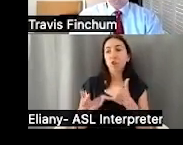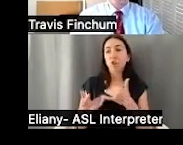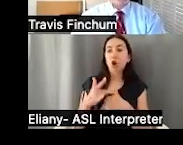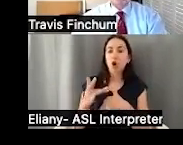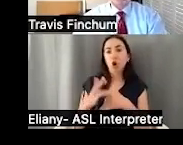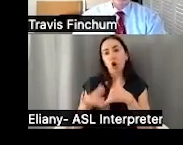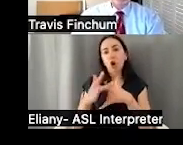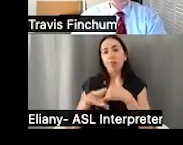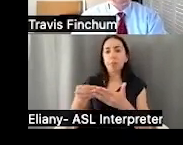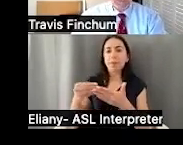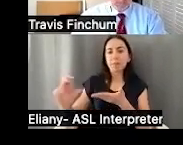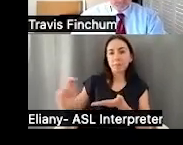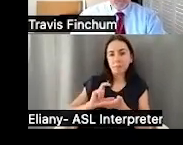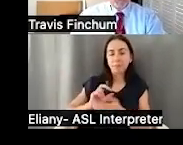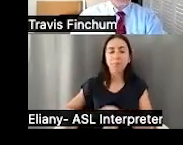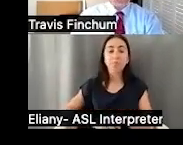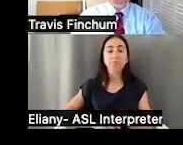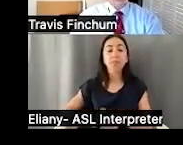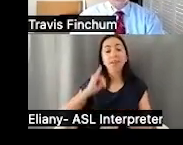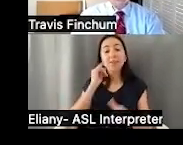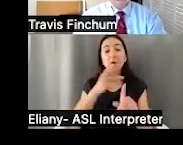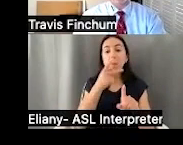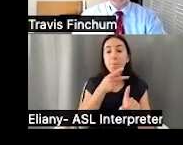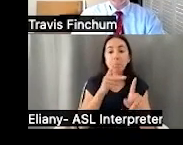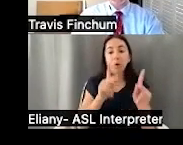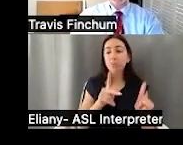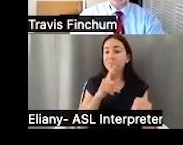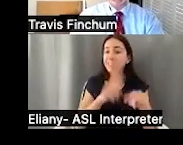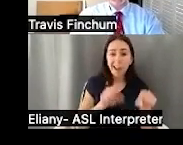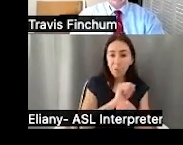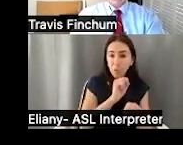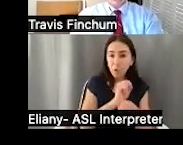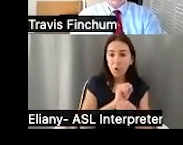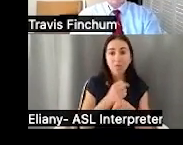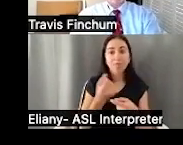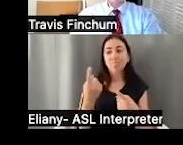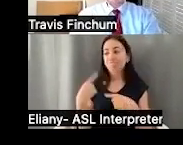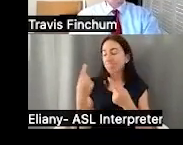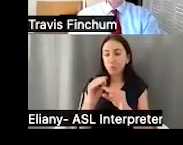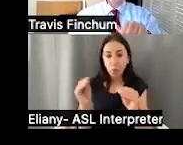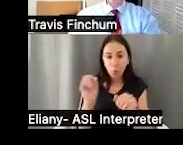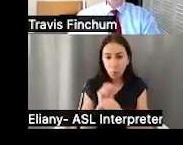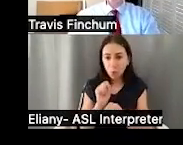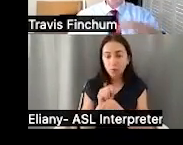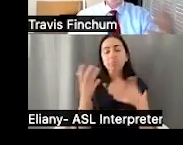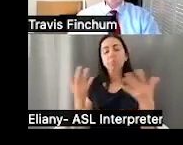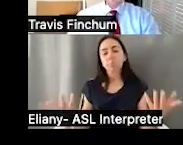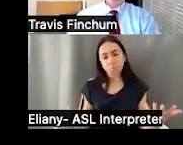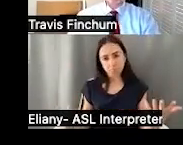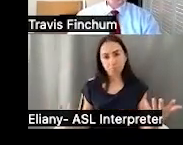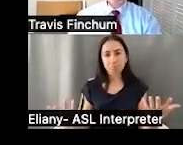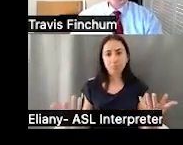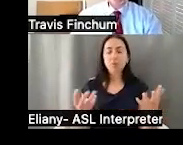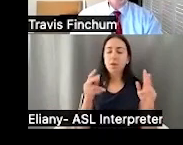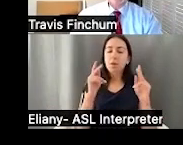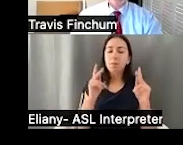Well, what if an individual hasn't worked or can't work and put into the system? Well, there are some ways where that person can